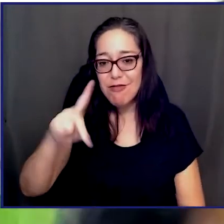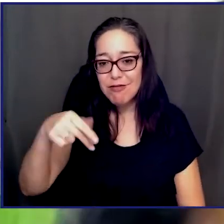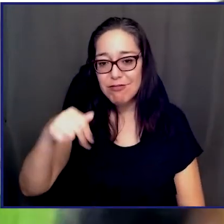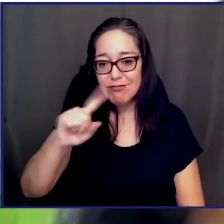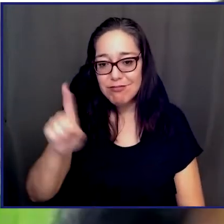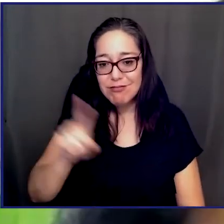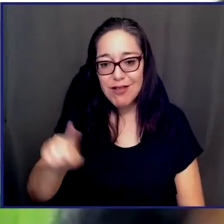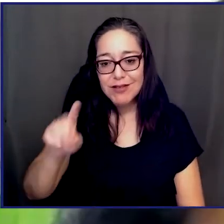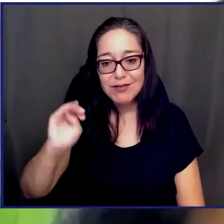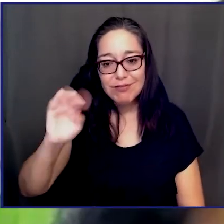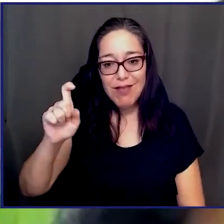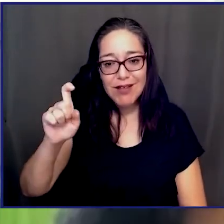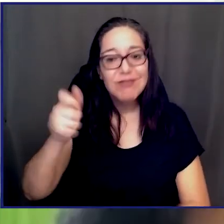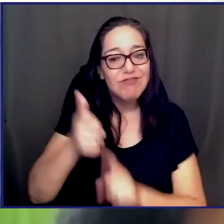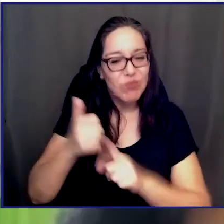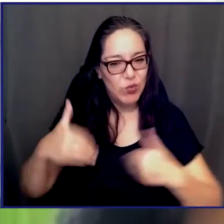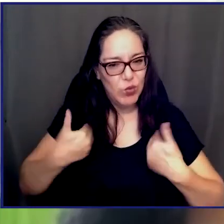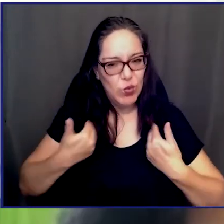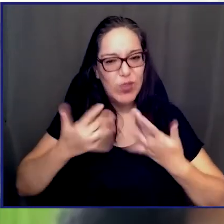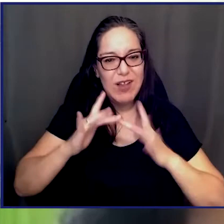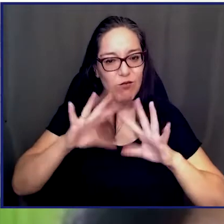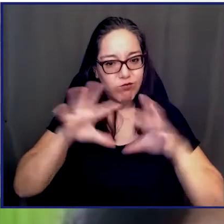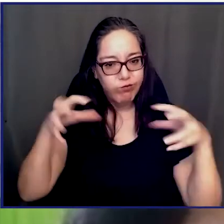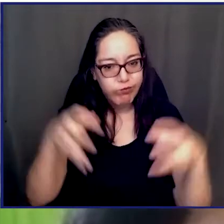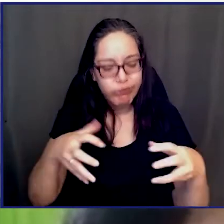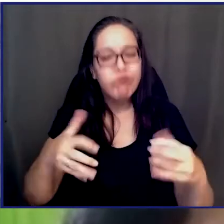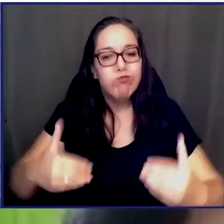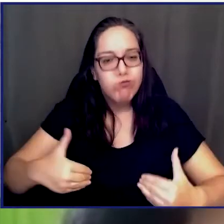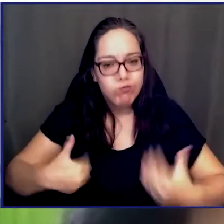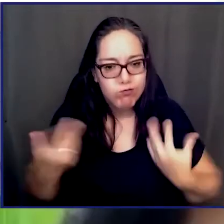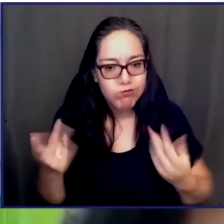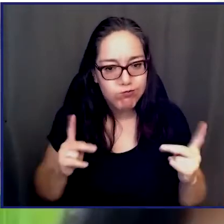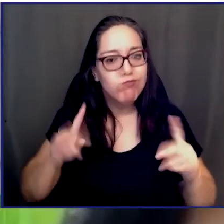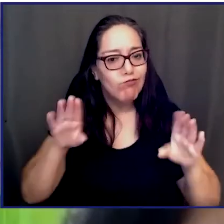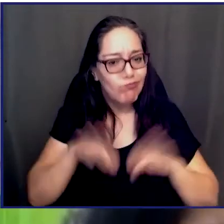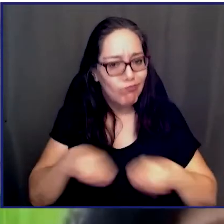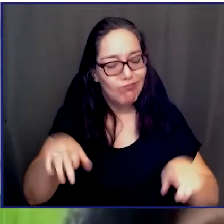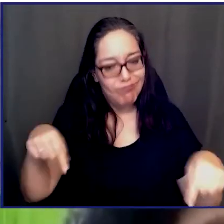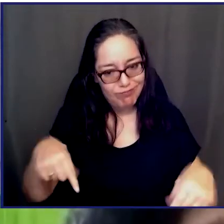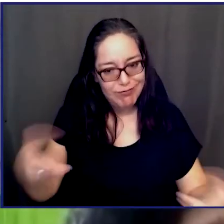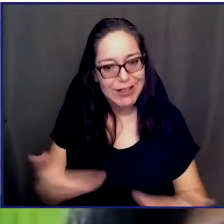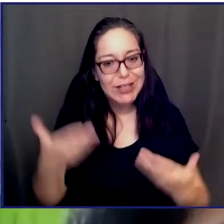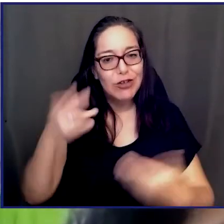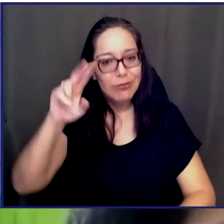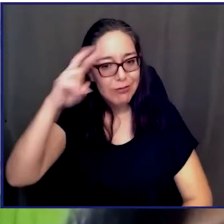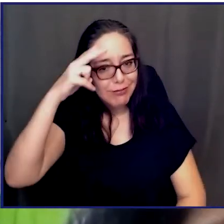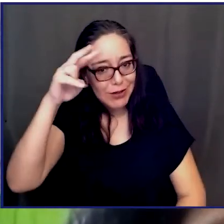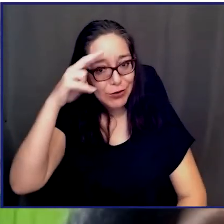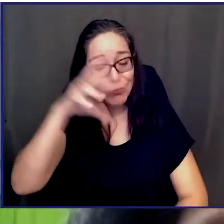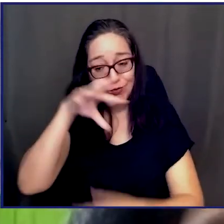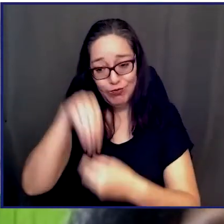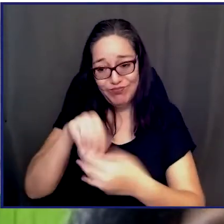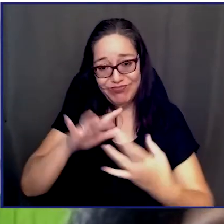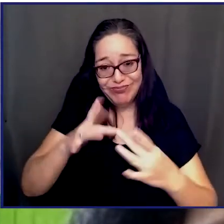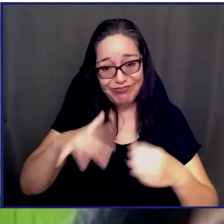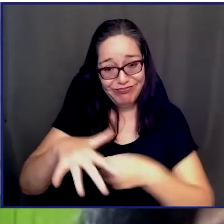jóvenes conformada por niños, niñas y adolescentes de aquí de México. En ella pues trabajamos,